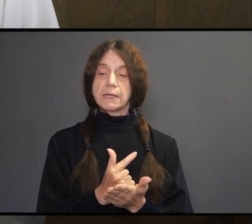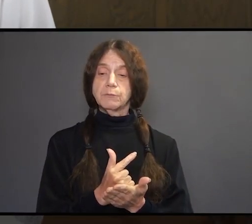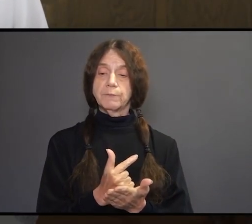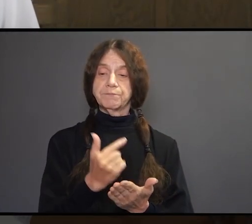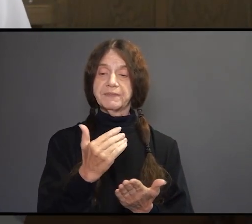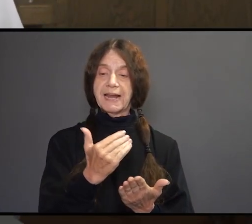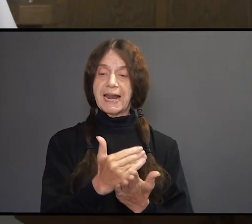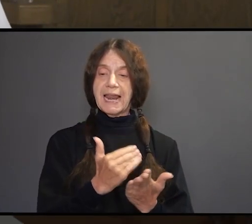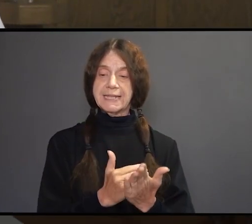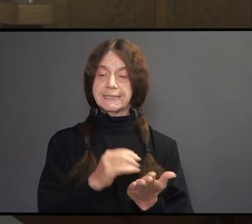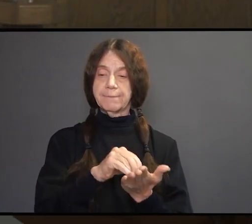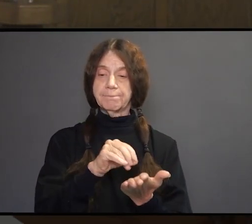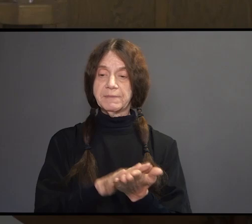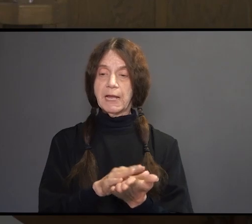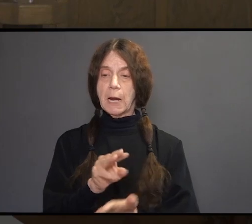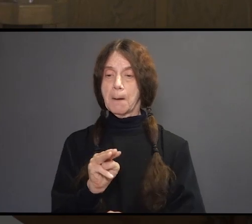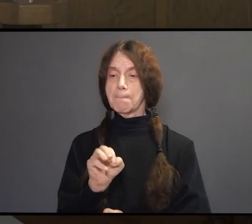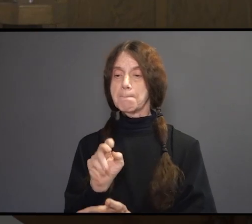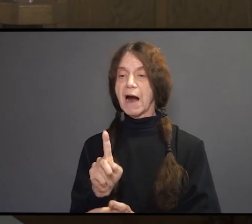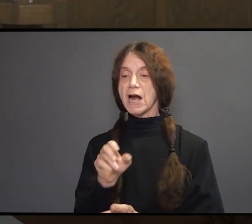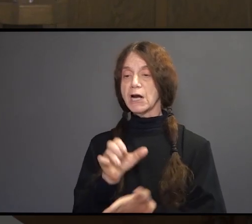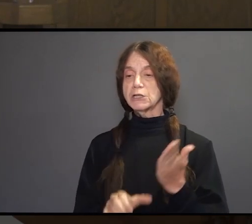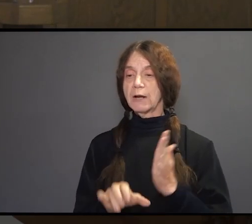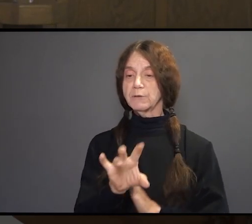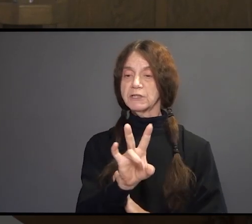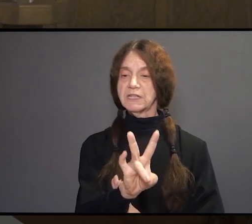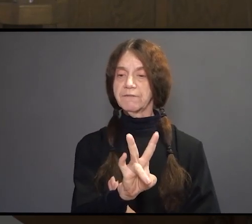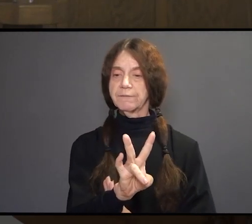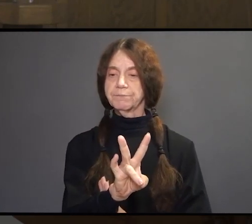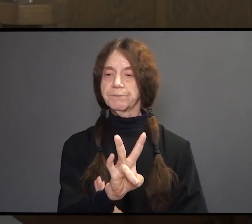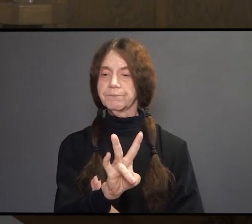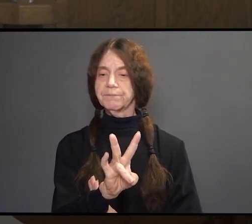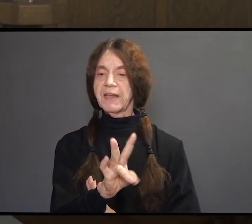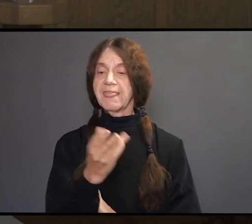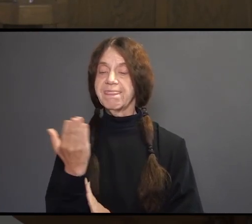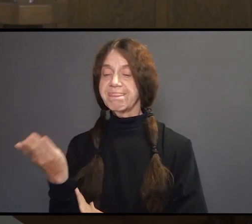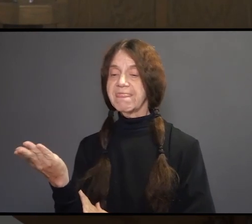The Holy Gospel according to St. Mark, the 7th chapter.